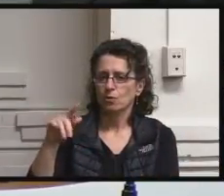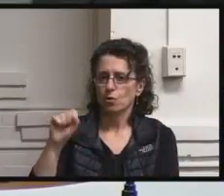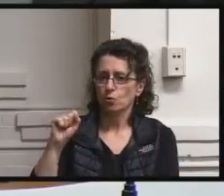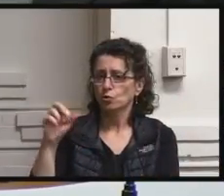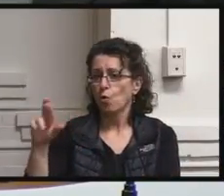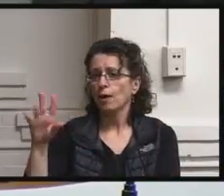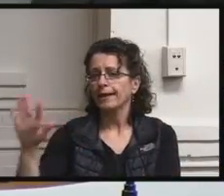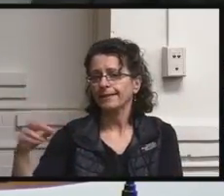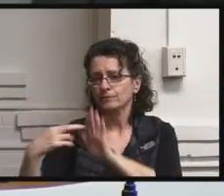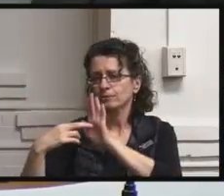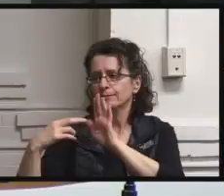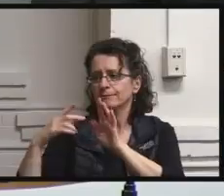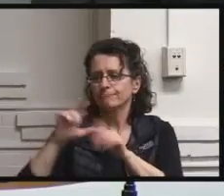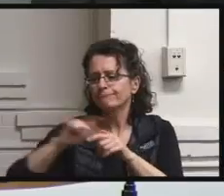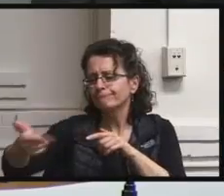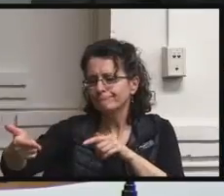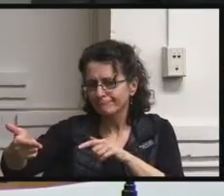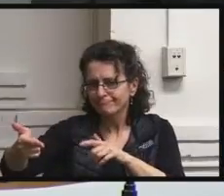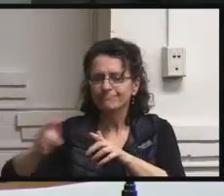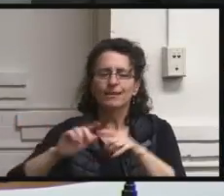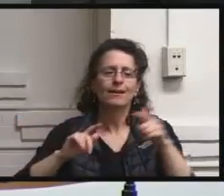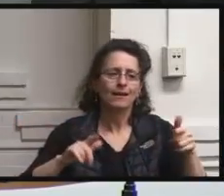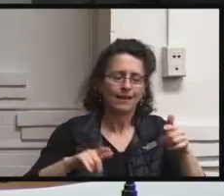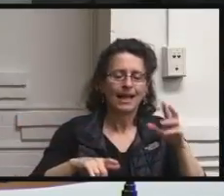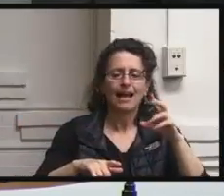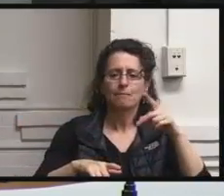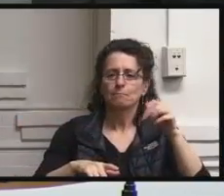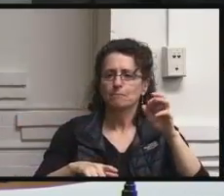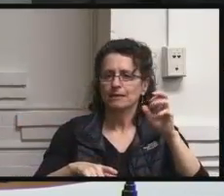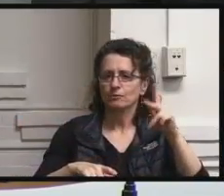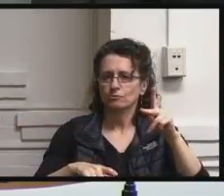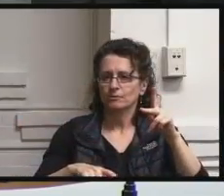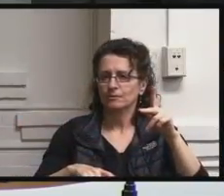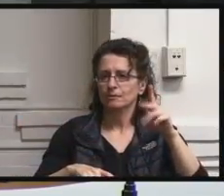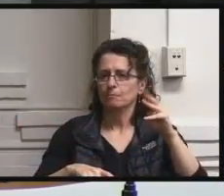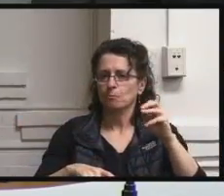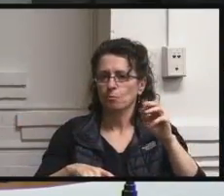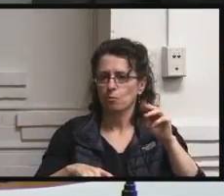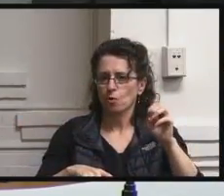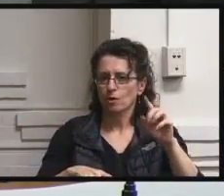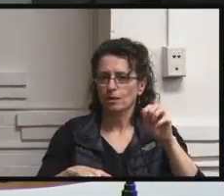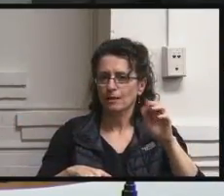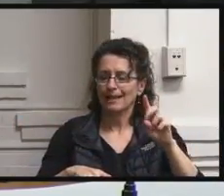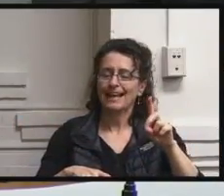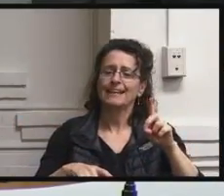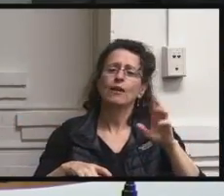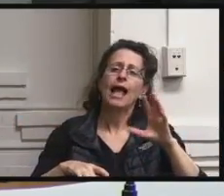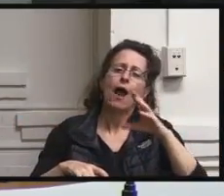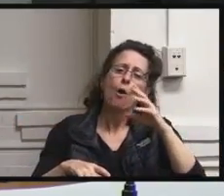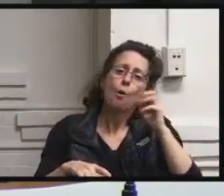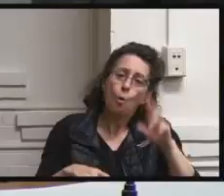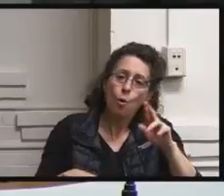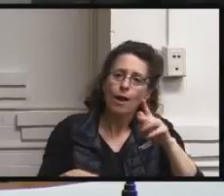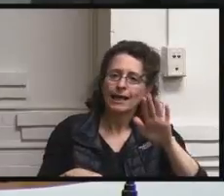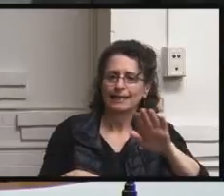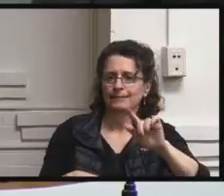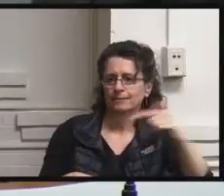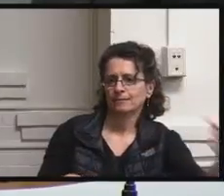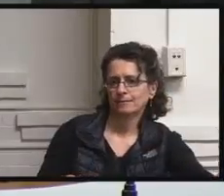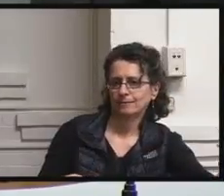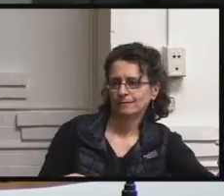to be members of the Windham Solid Waste Management District Fee-for-Service Study Group.